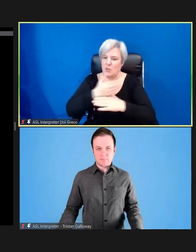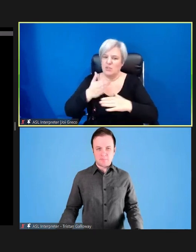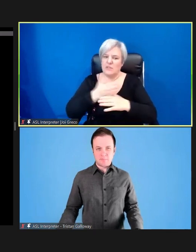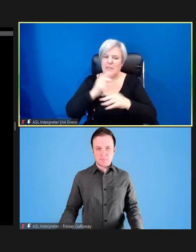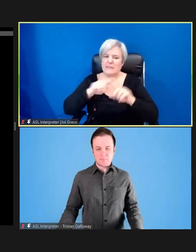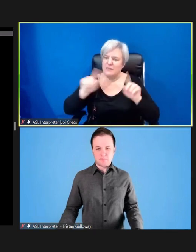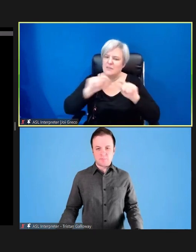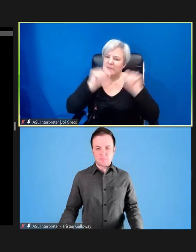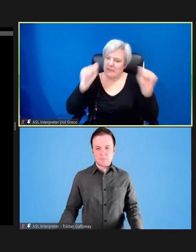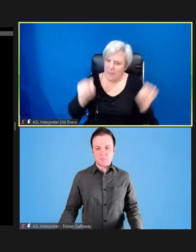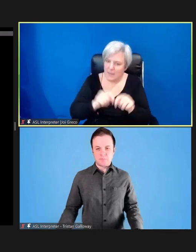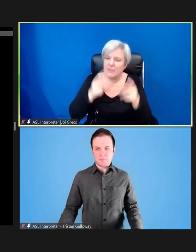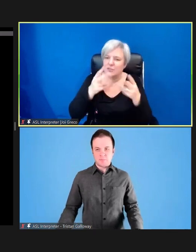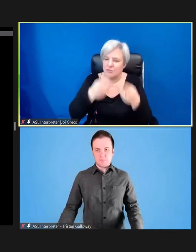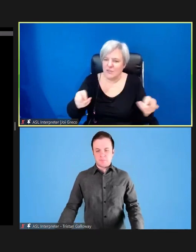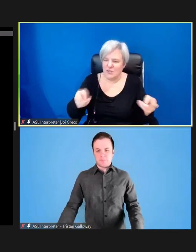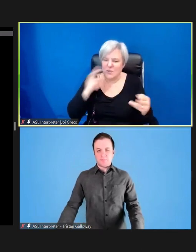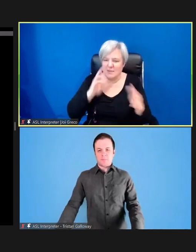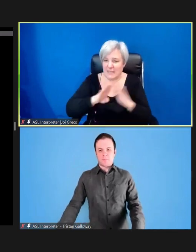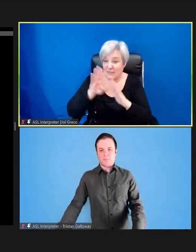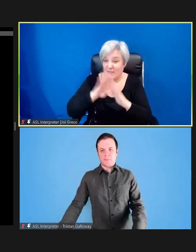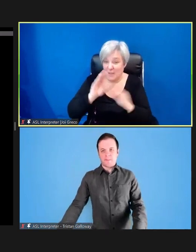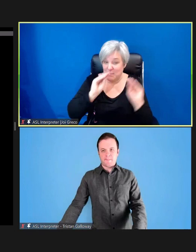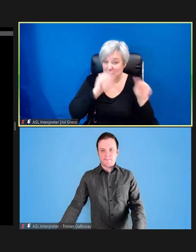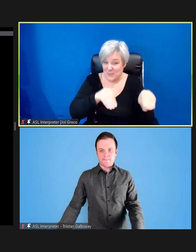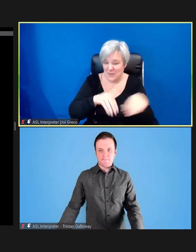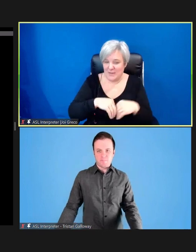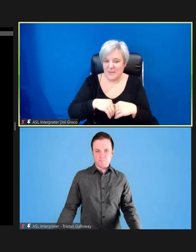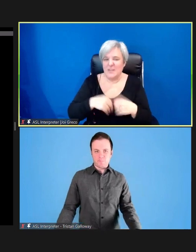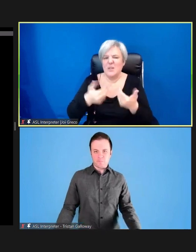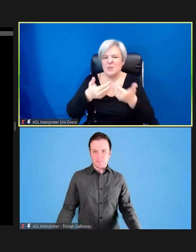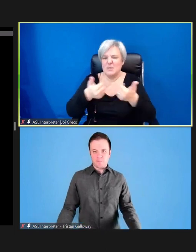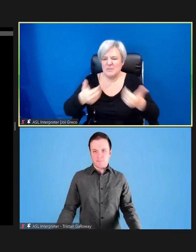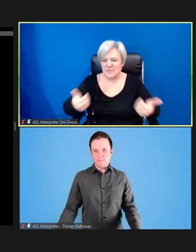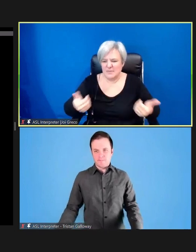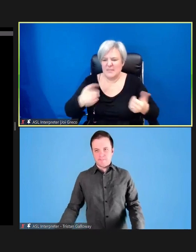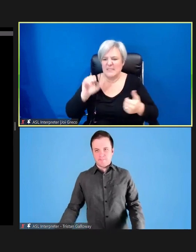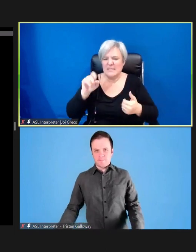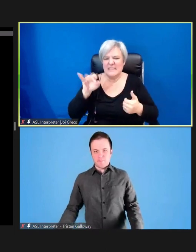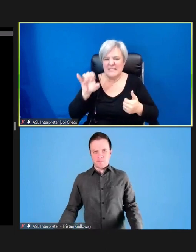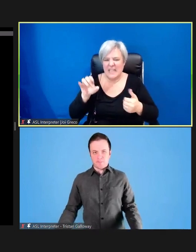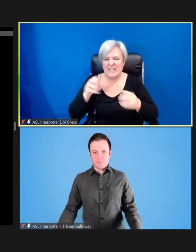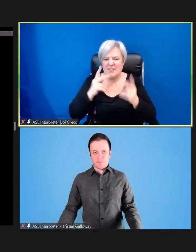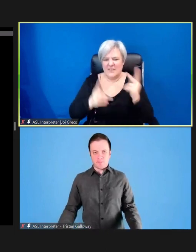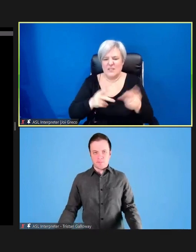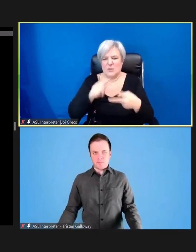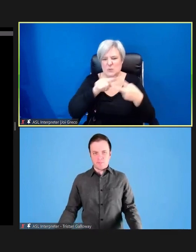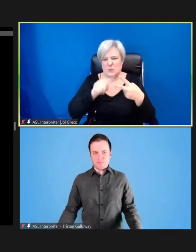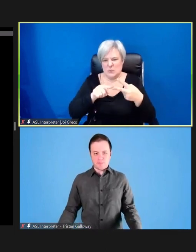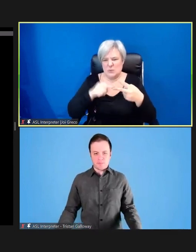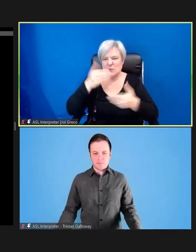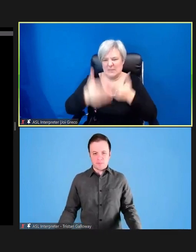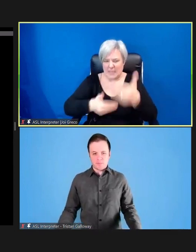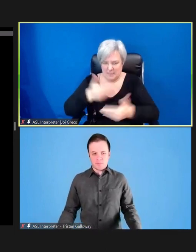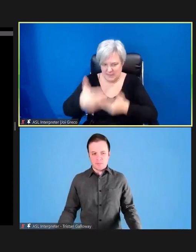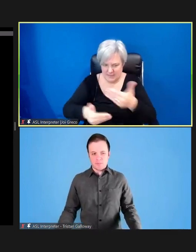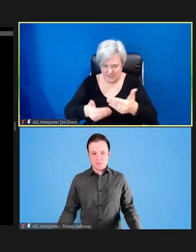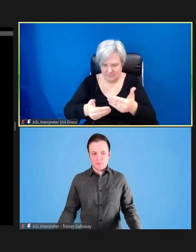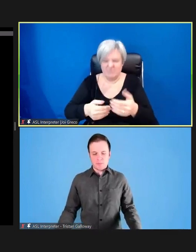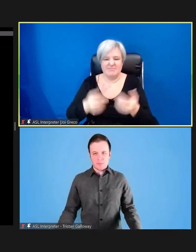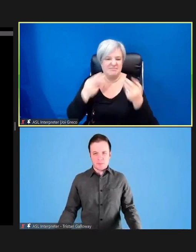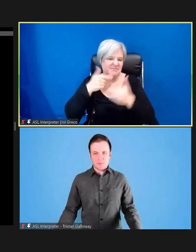and resources that were developed. We broke down a site visit into 8 intuitive steps or manageable chunks that,